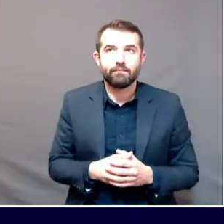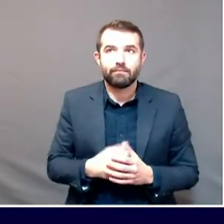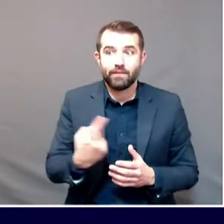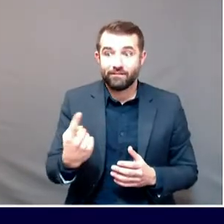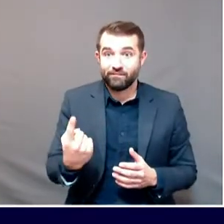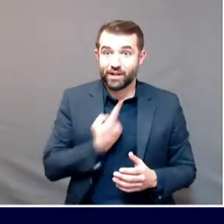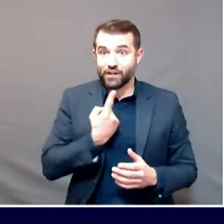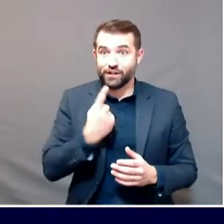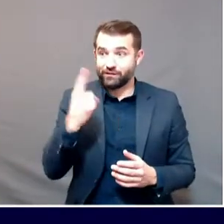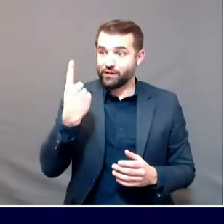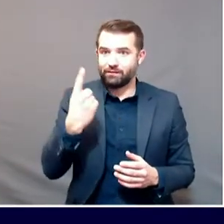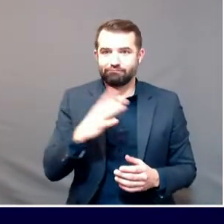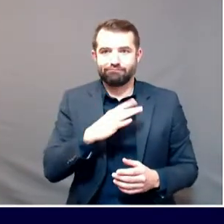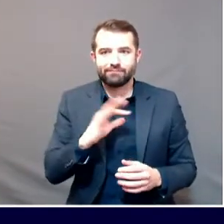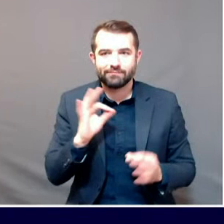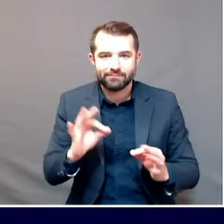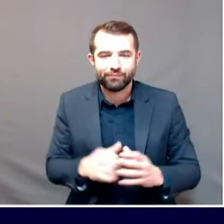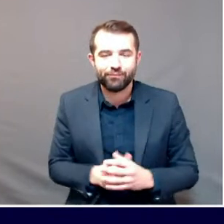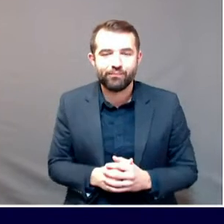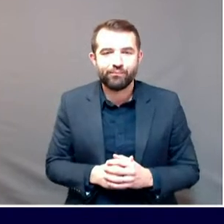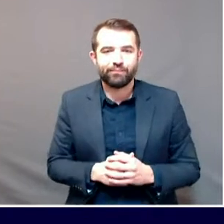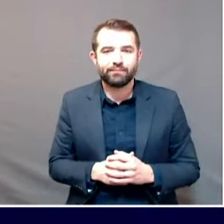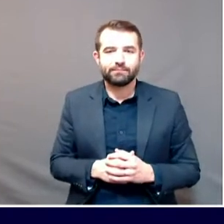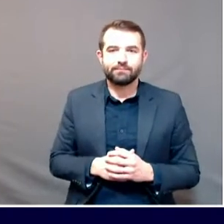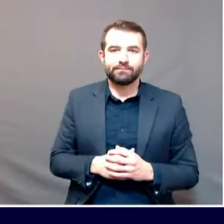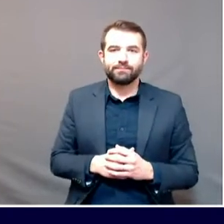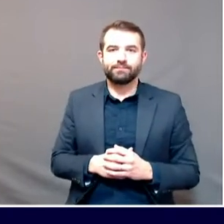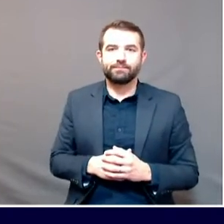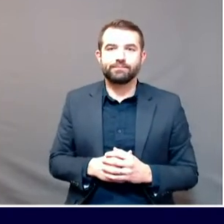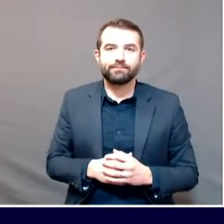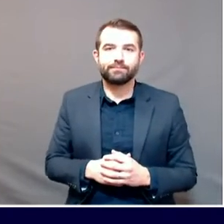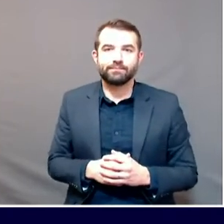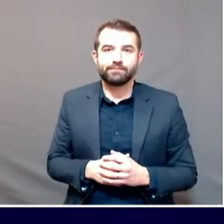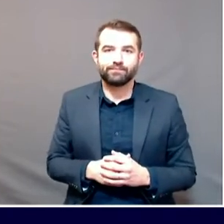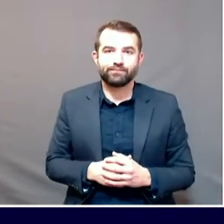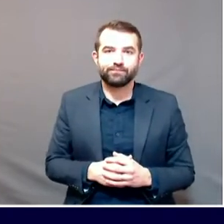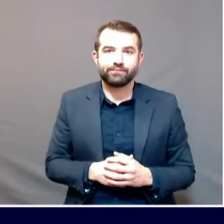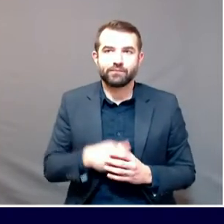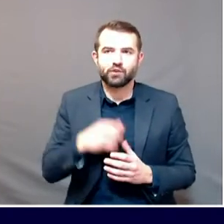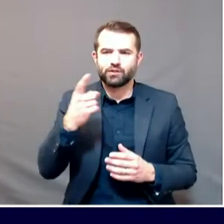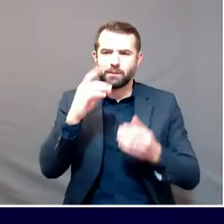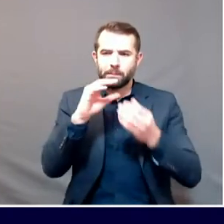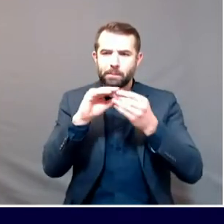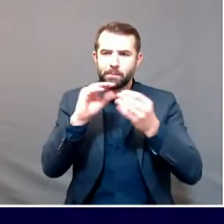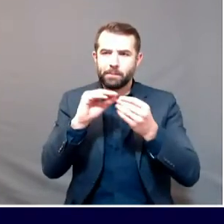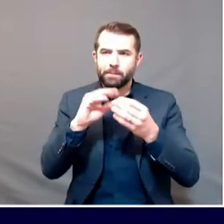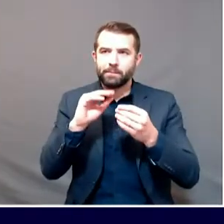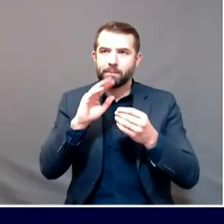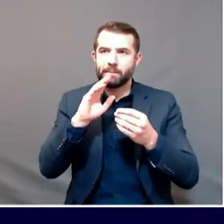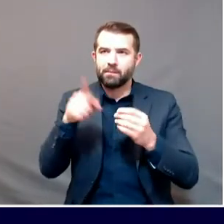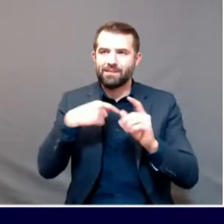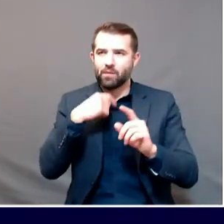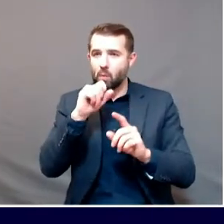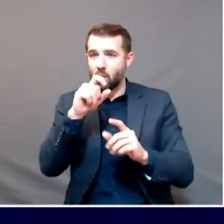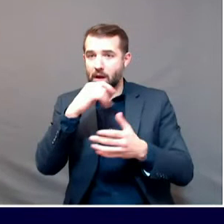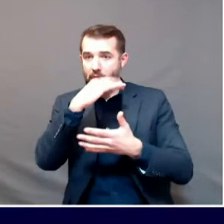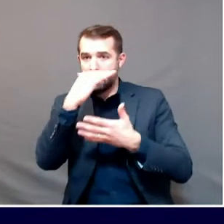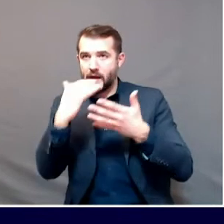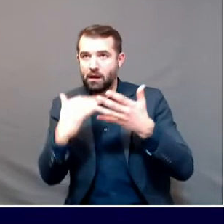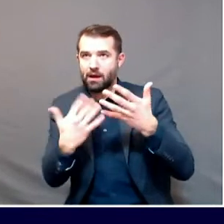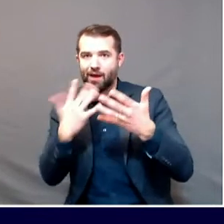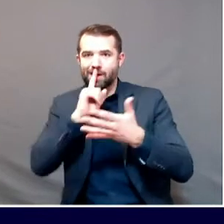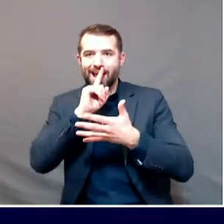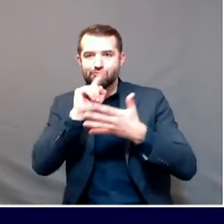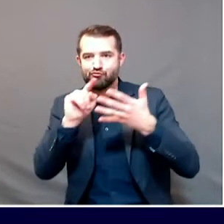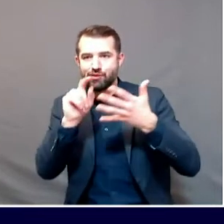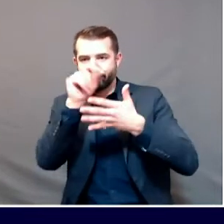line. So you addressed numerous of my questions in your monologue, but one thing I wanted to make sure